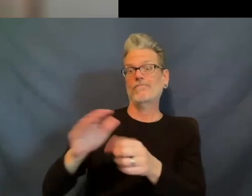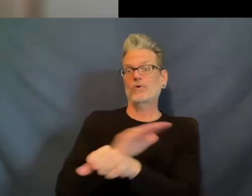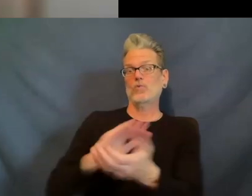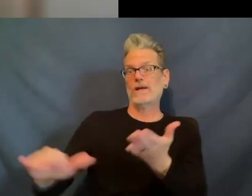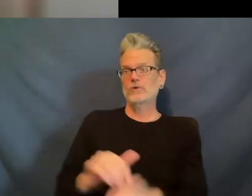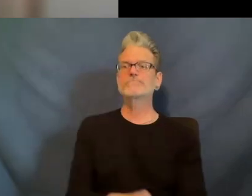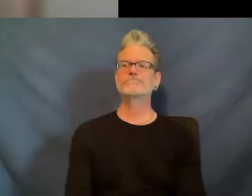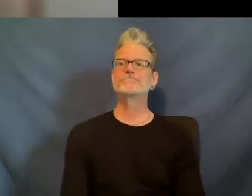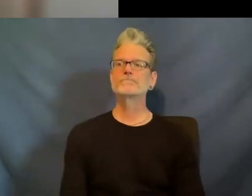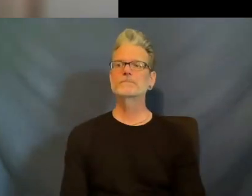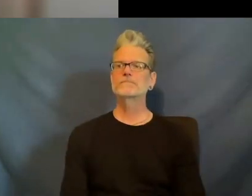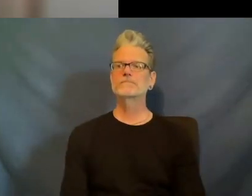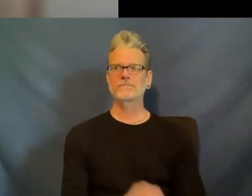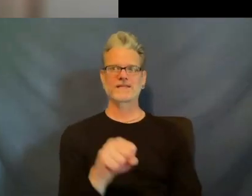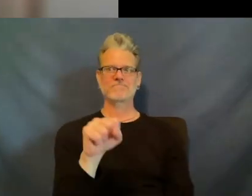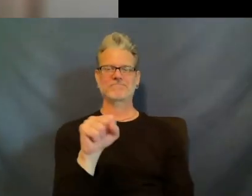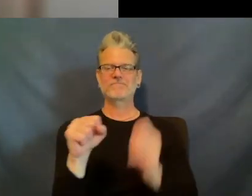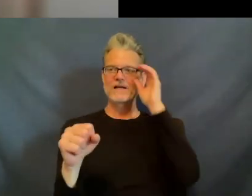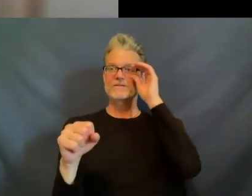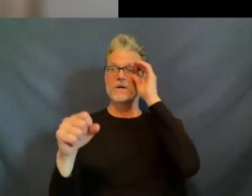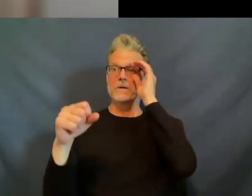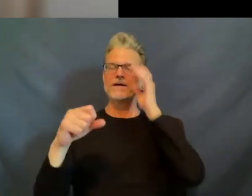waiver. Okay, so I'm back